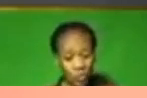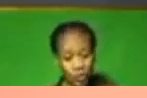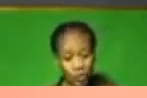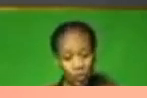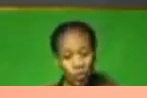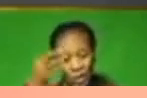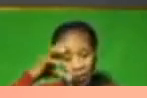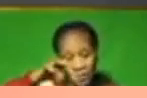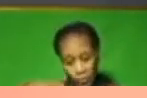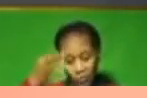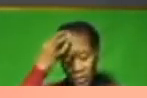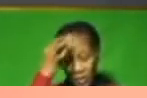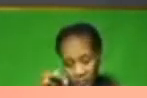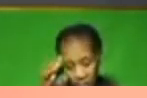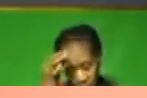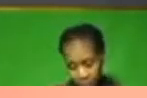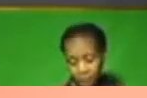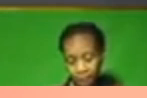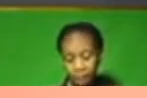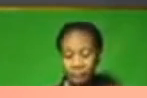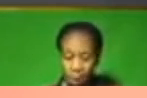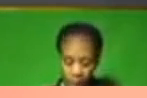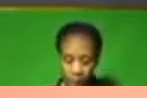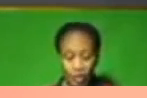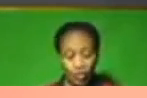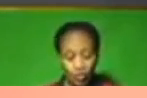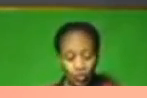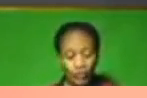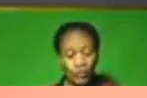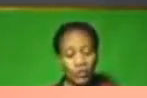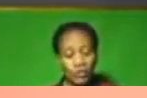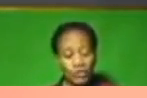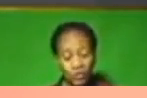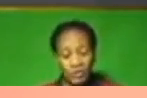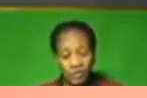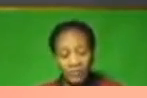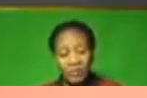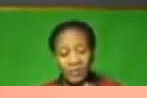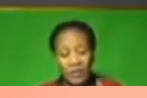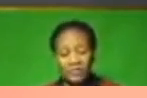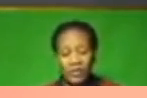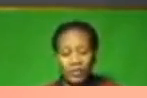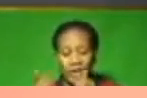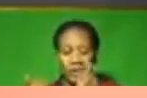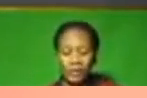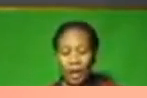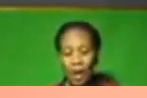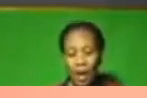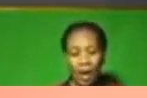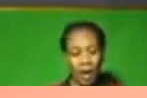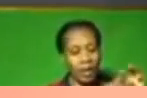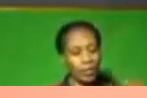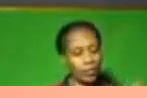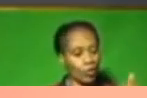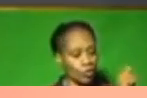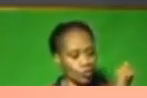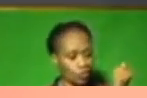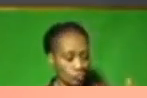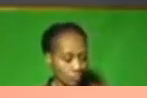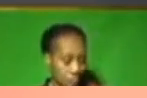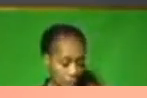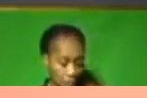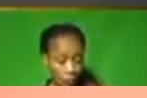governments to address service delivery challenges in line with our constitutional